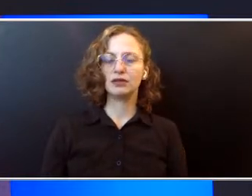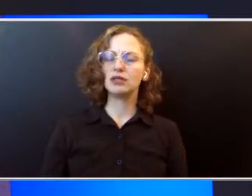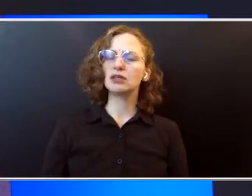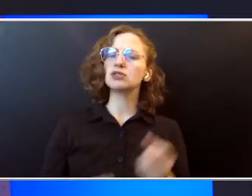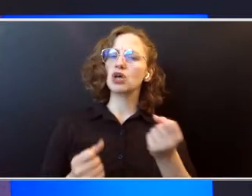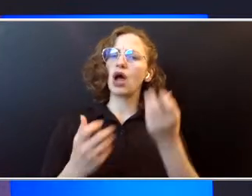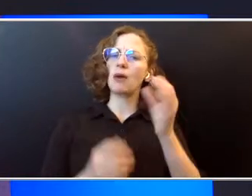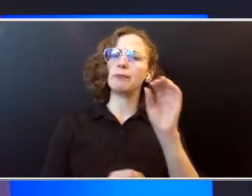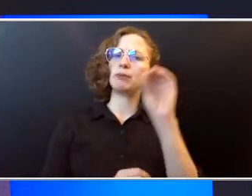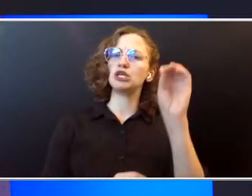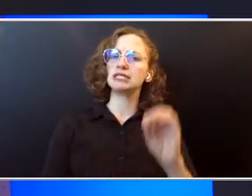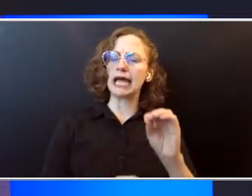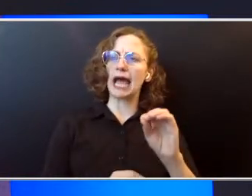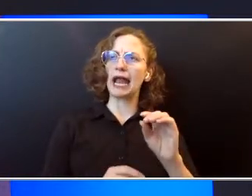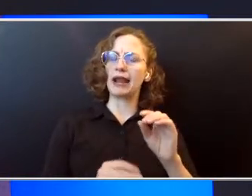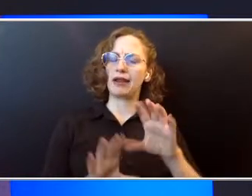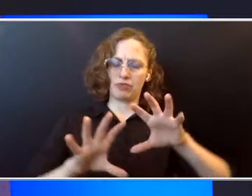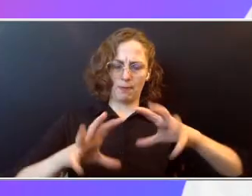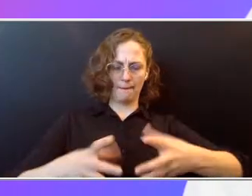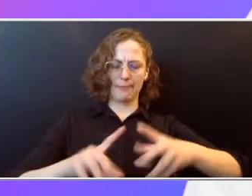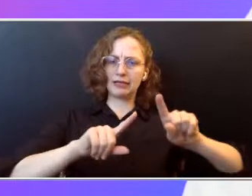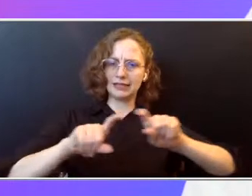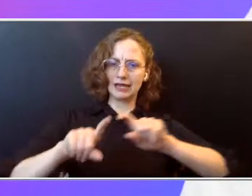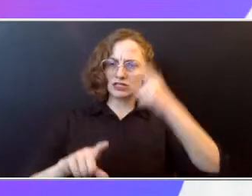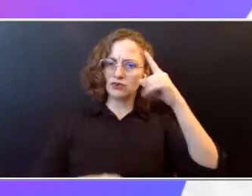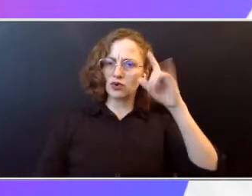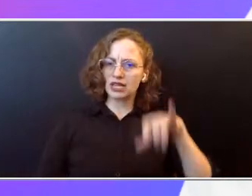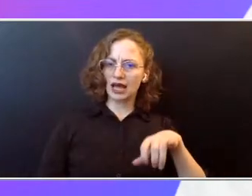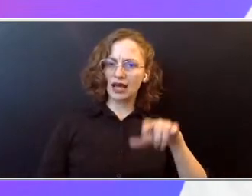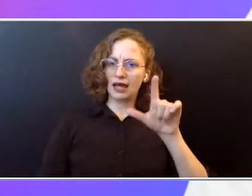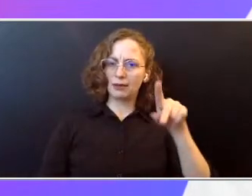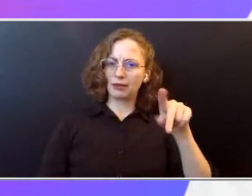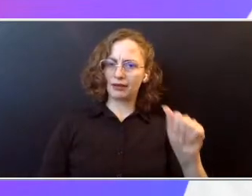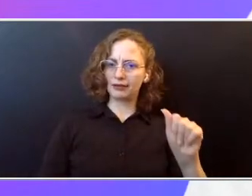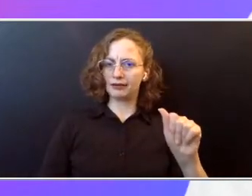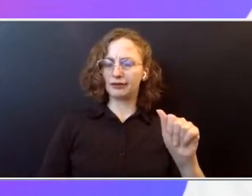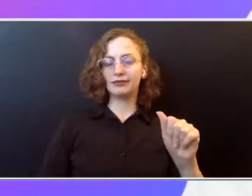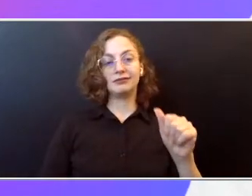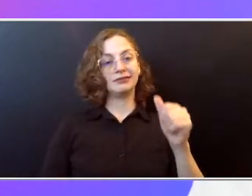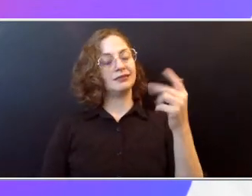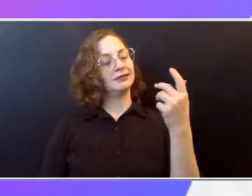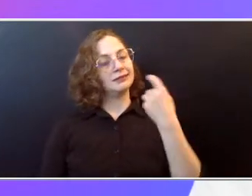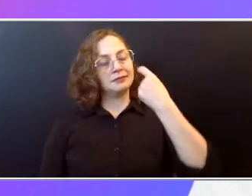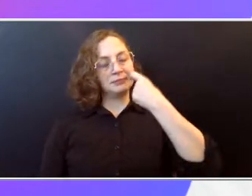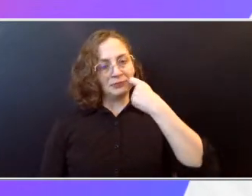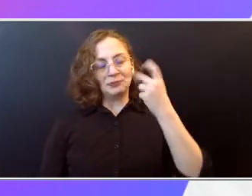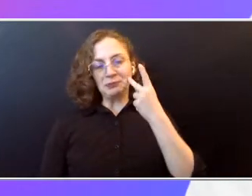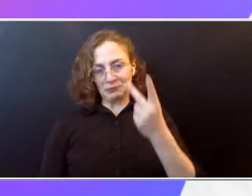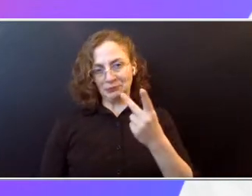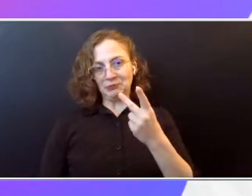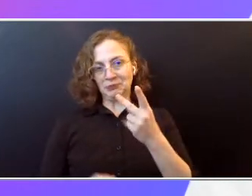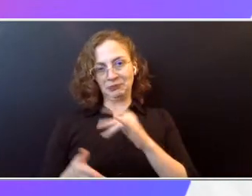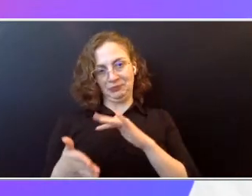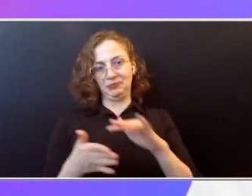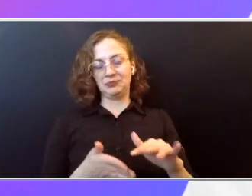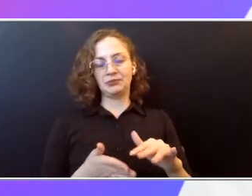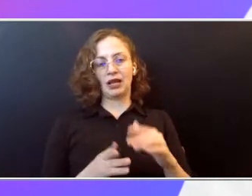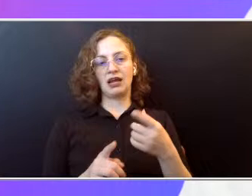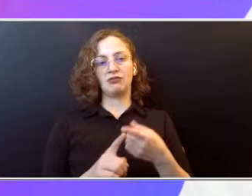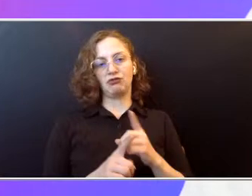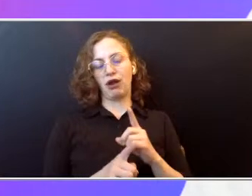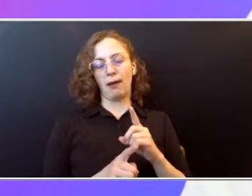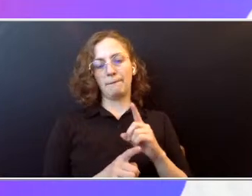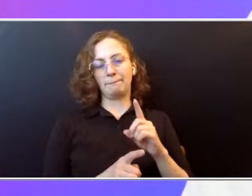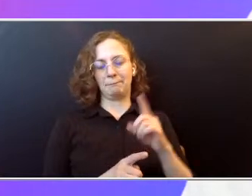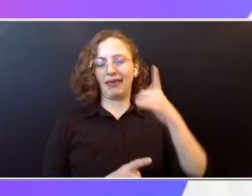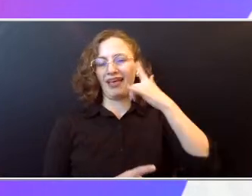Lp(a)? Well, unfortunately, the recent publication came out of a California University medical system, published this past summer,